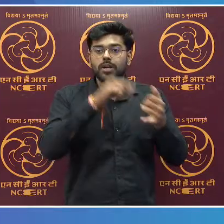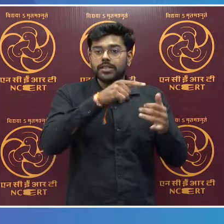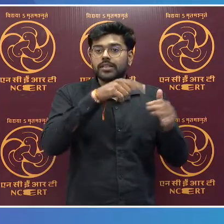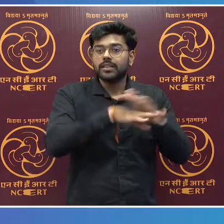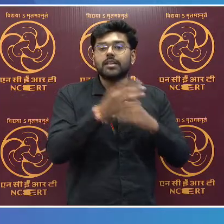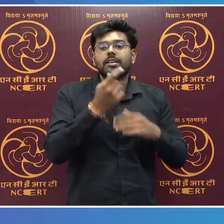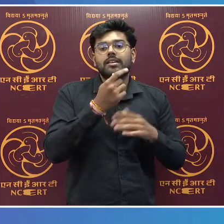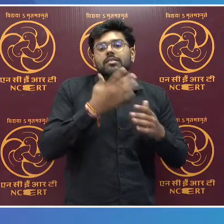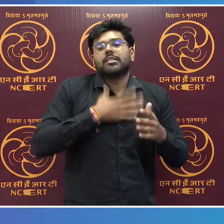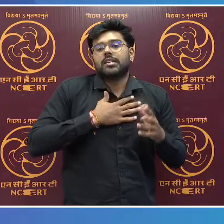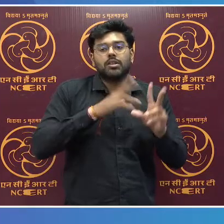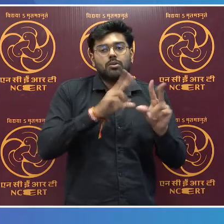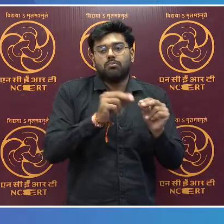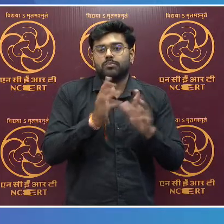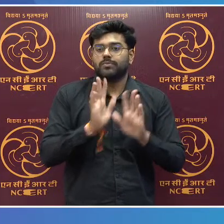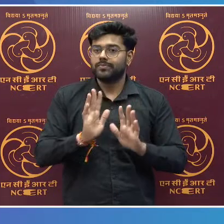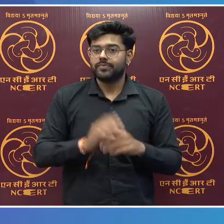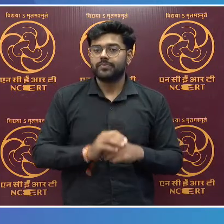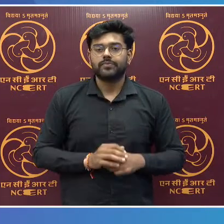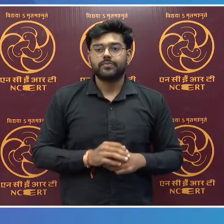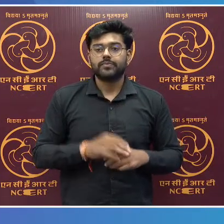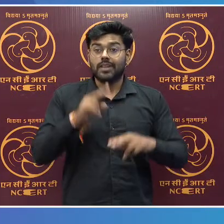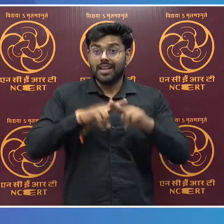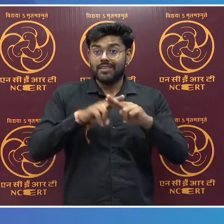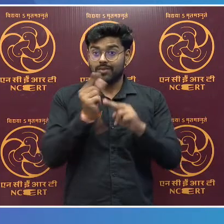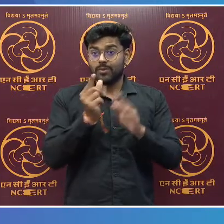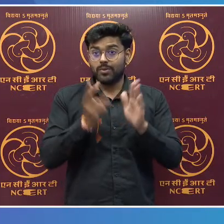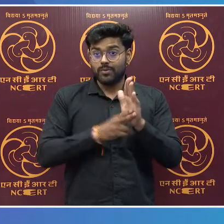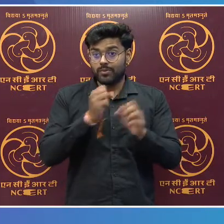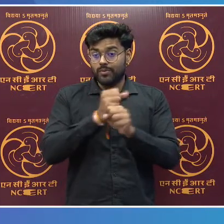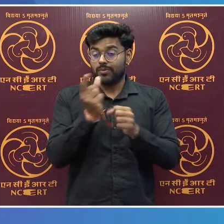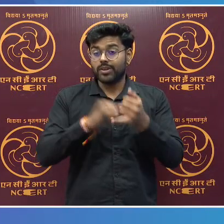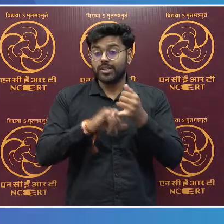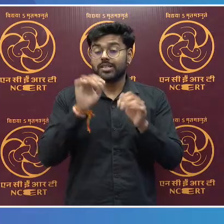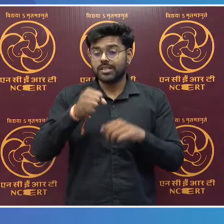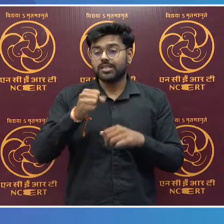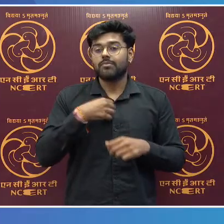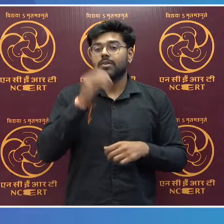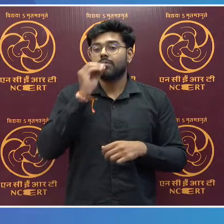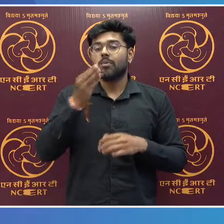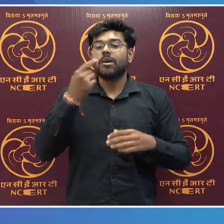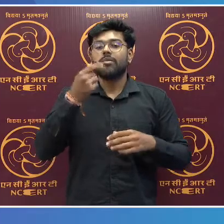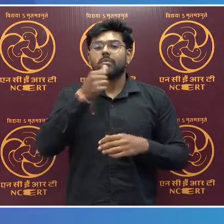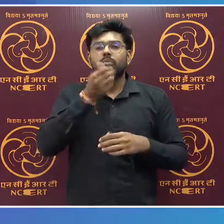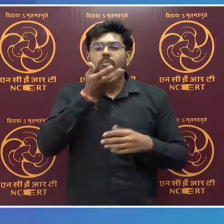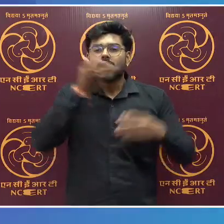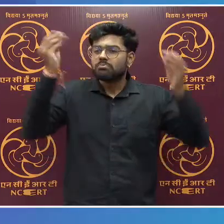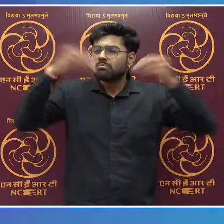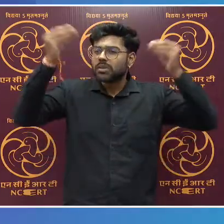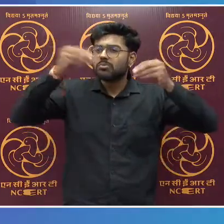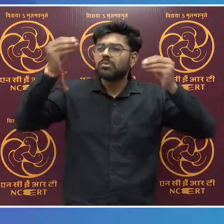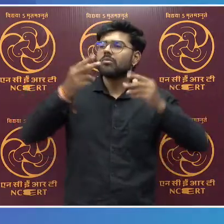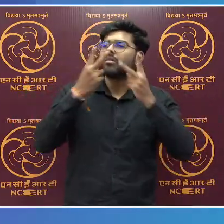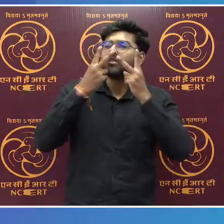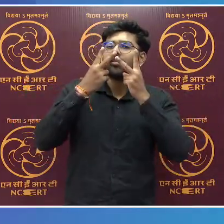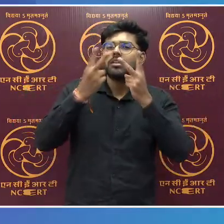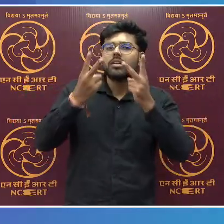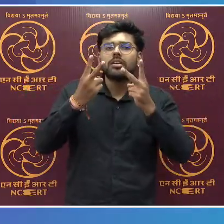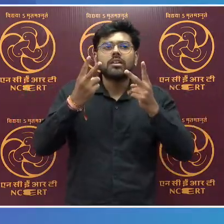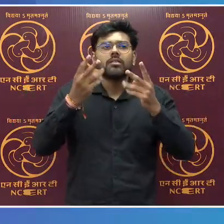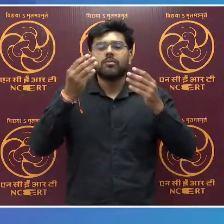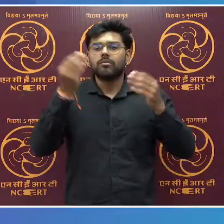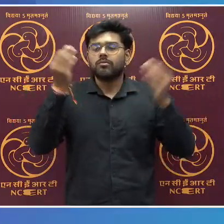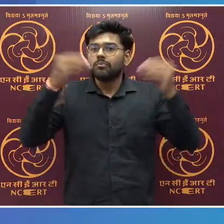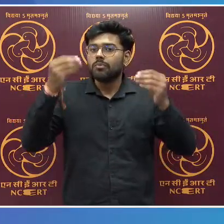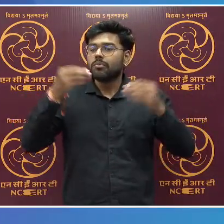them, right. So, fungus, yes, I was telling this, that in rainy season automatically we see that they are sprouting